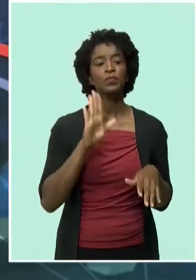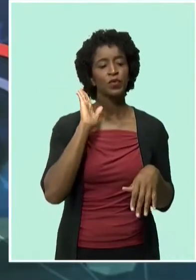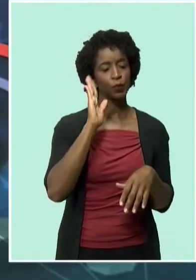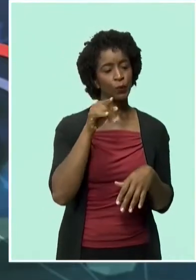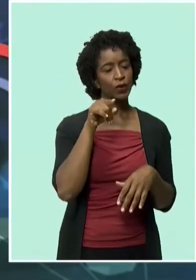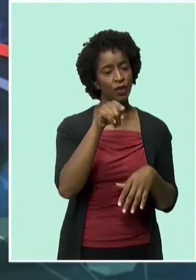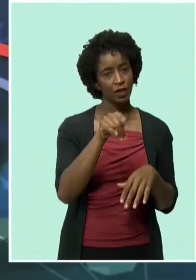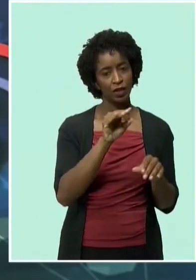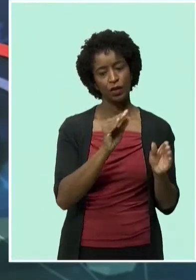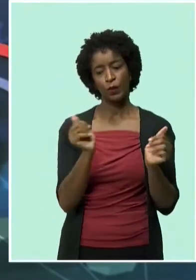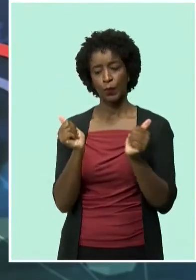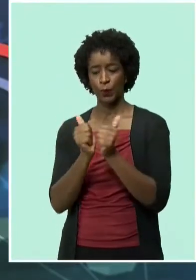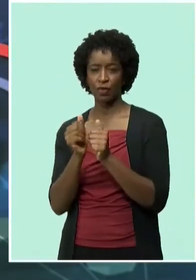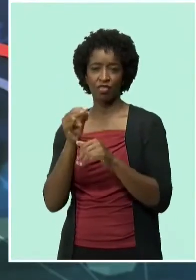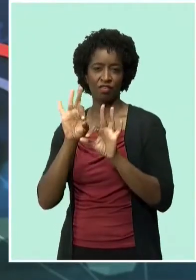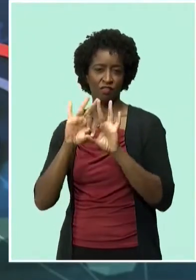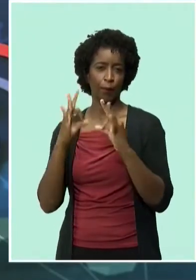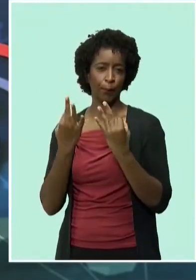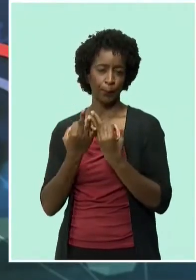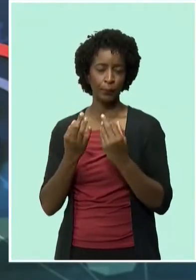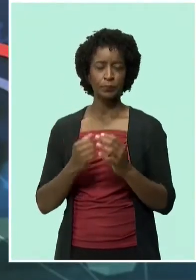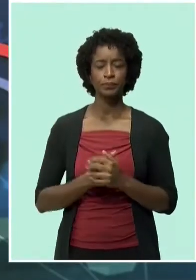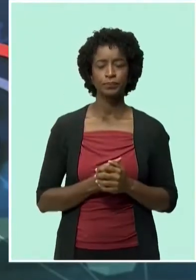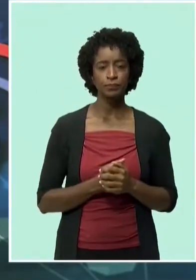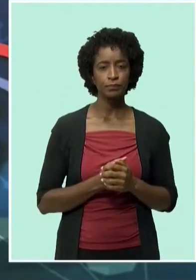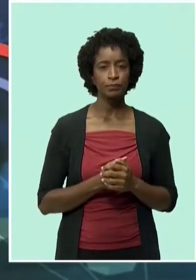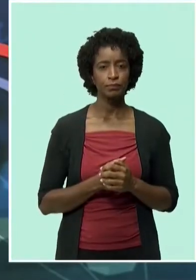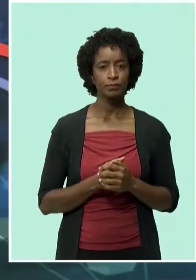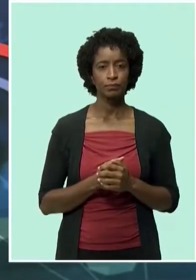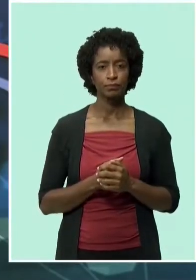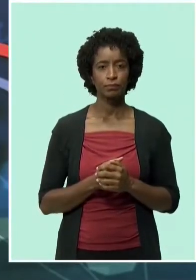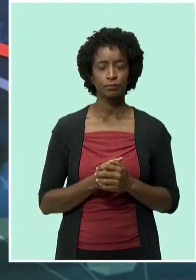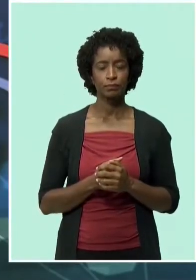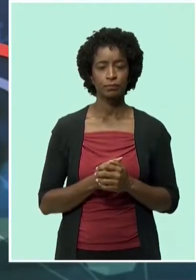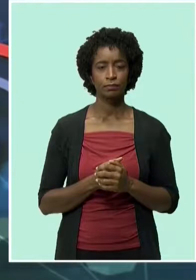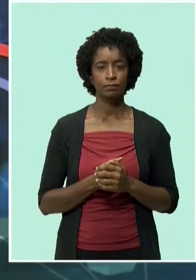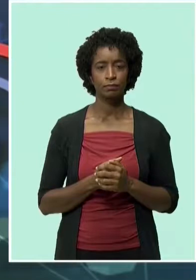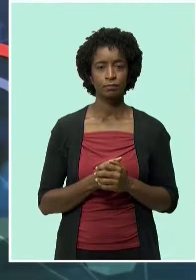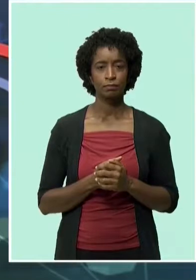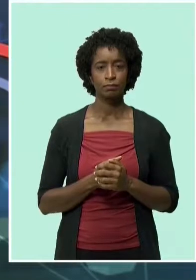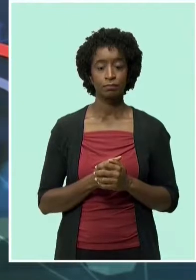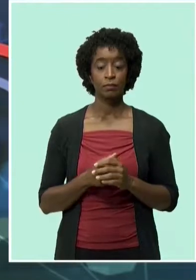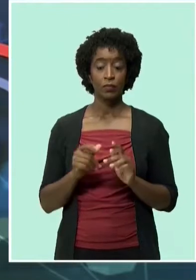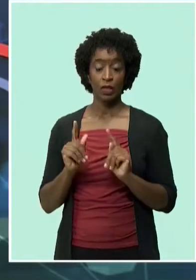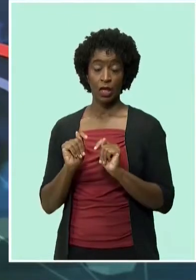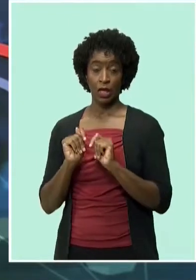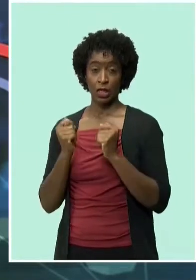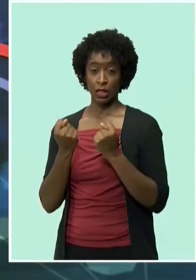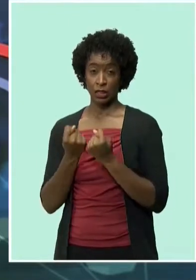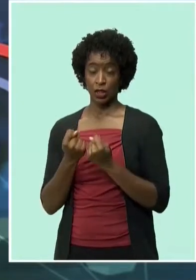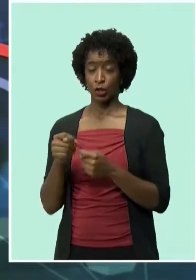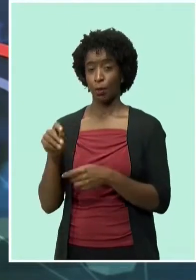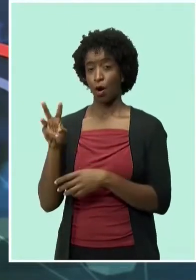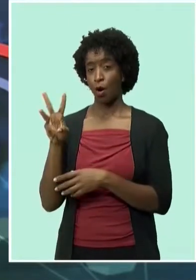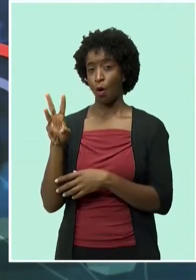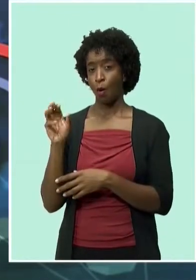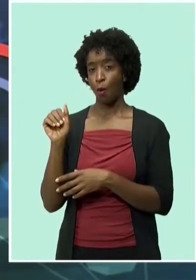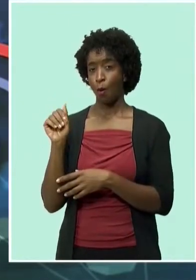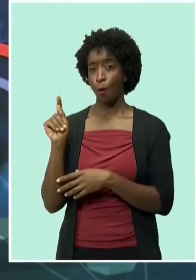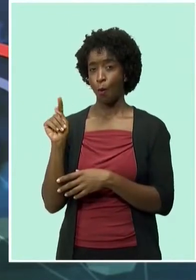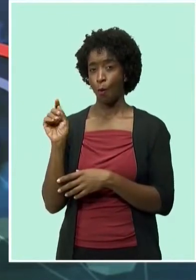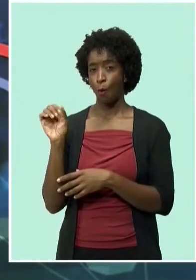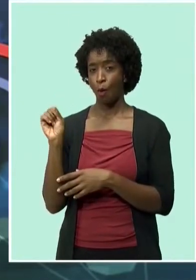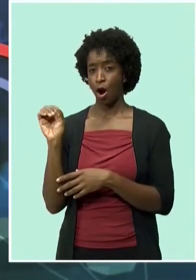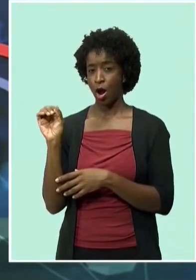family. The interveners team of Tricia Watson and David Simpson's request to defer cross-examination of